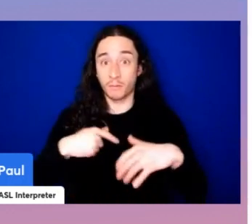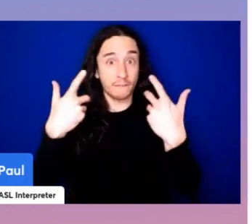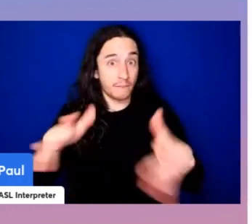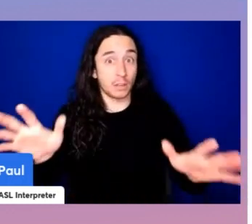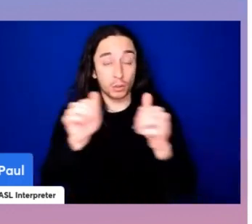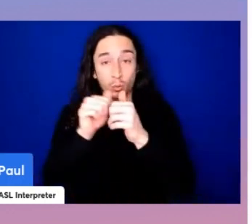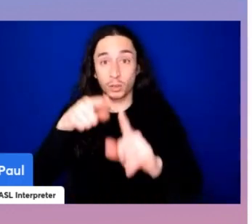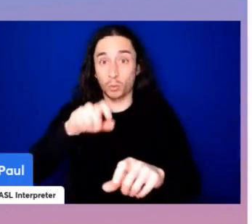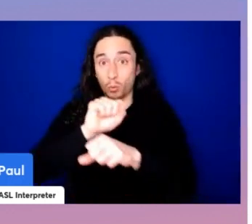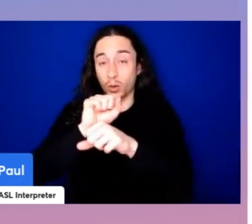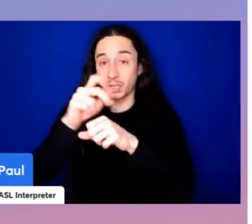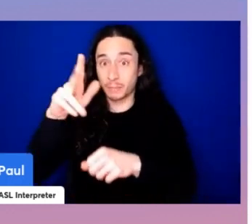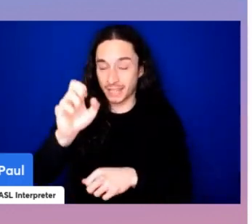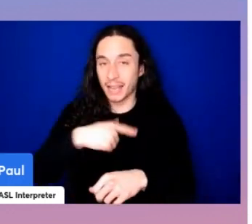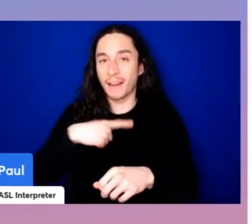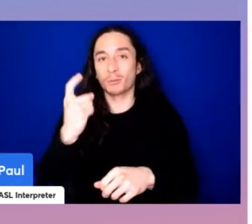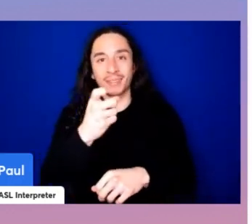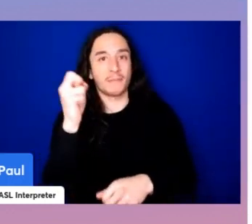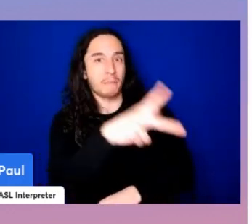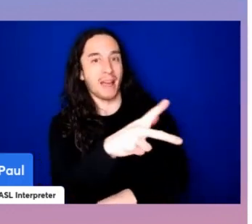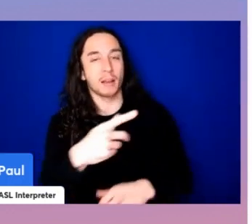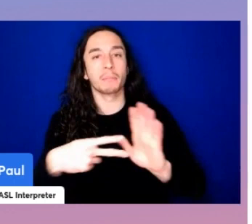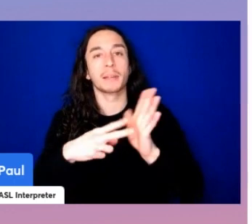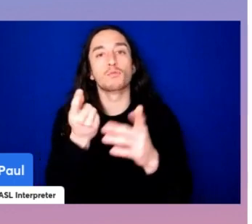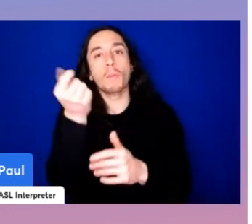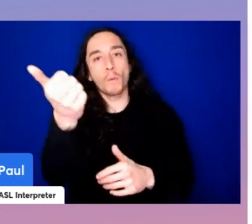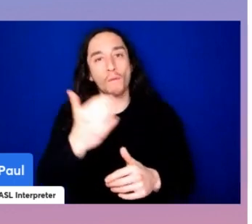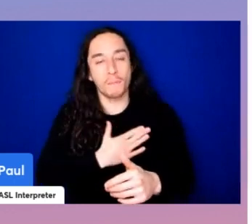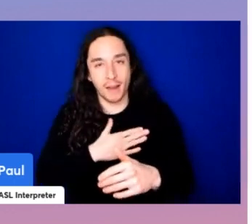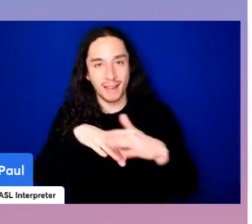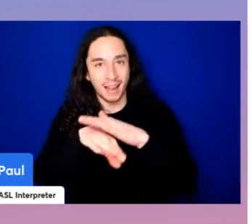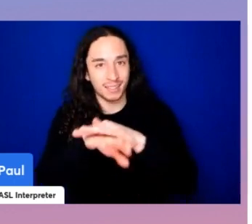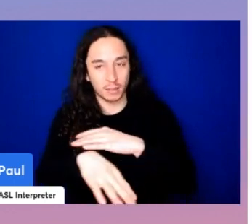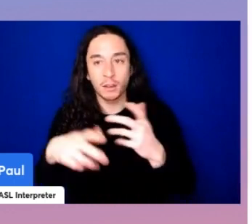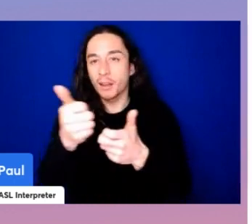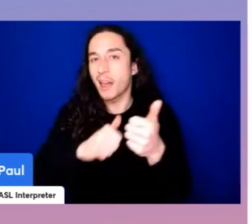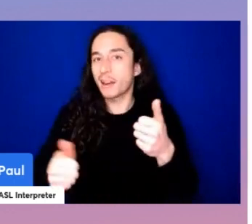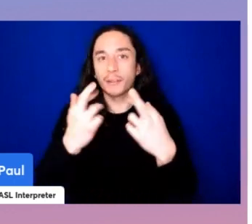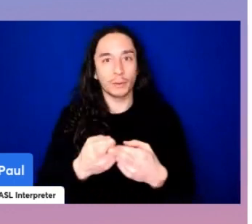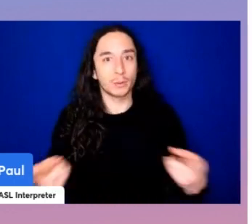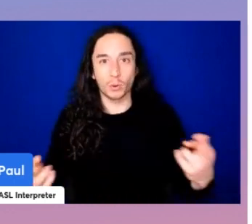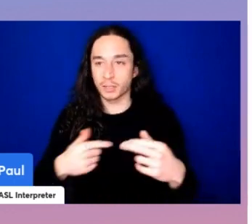it. I need to be removed from access to the workspace, and any resources that I